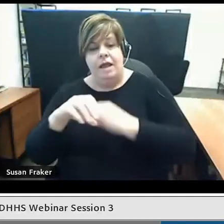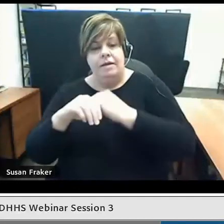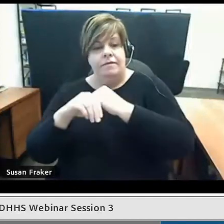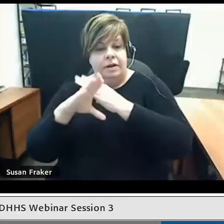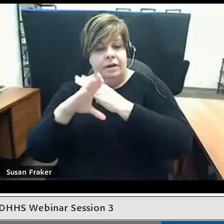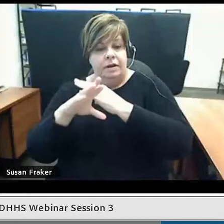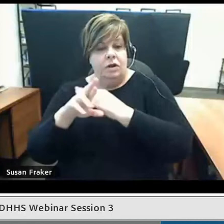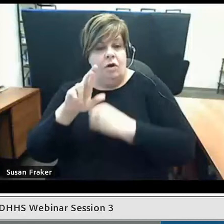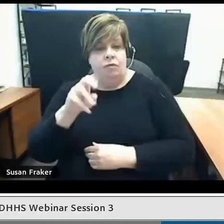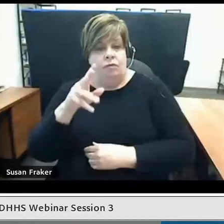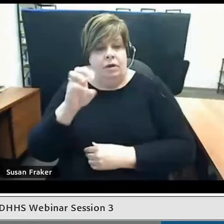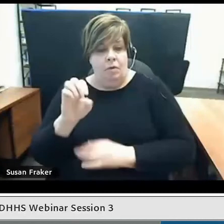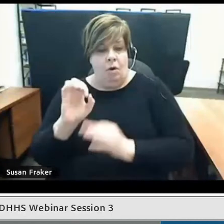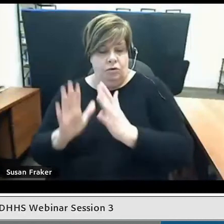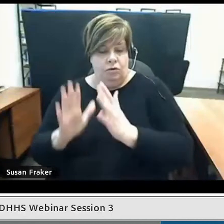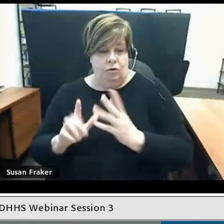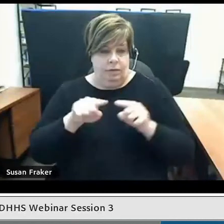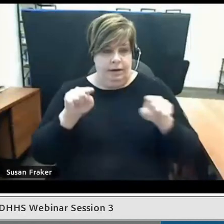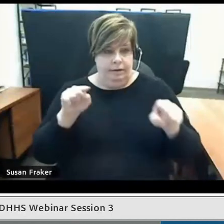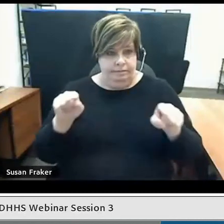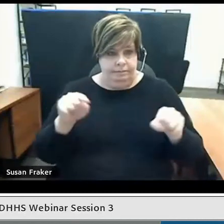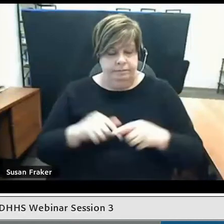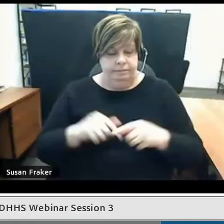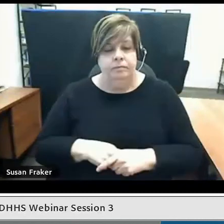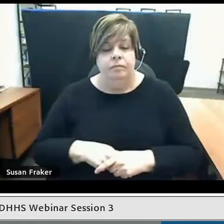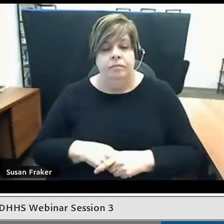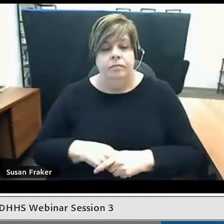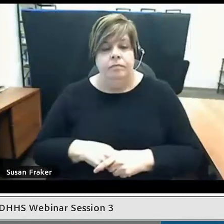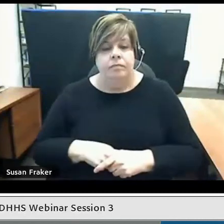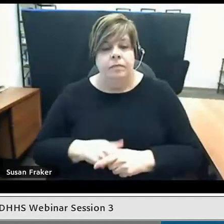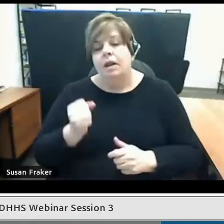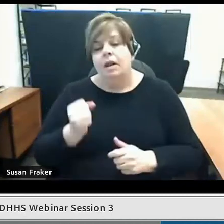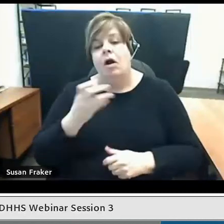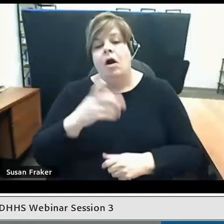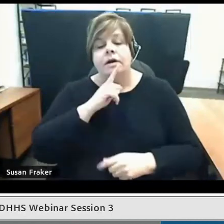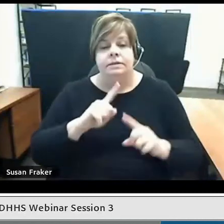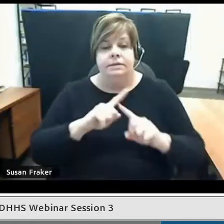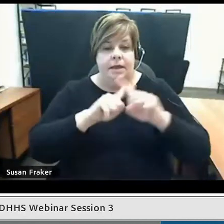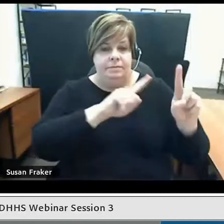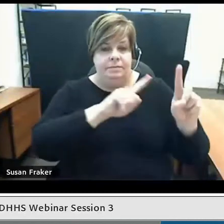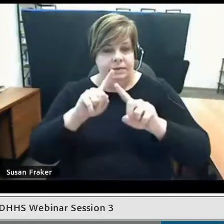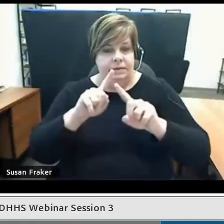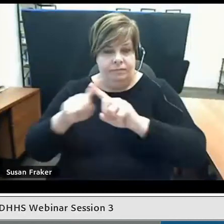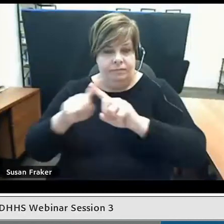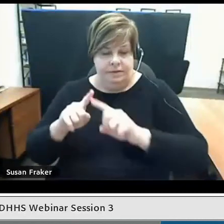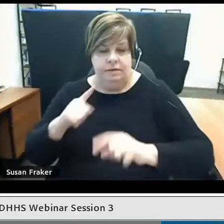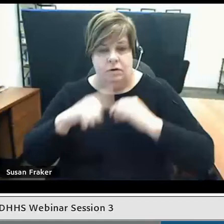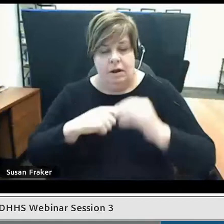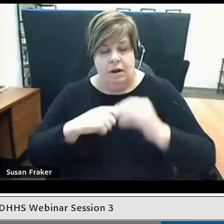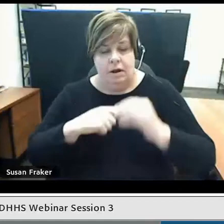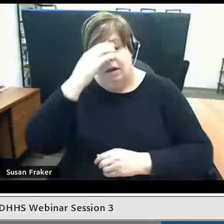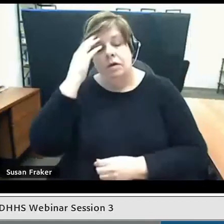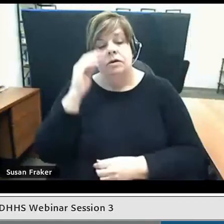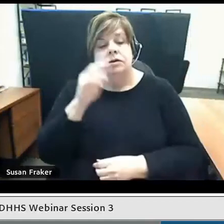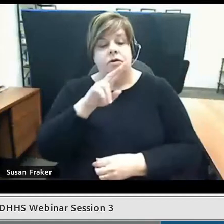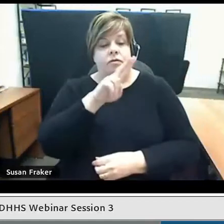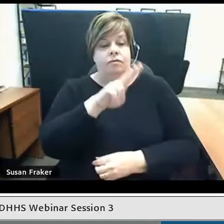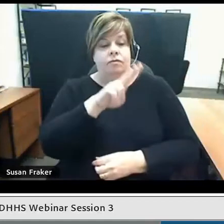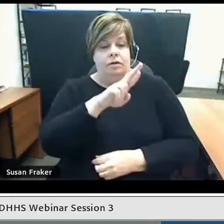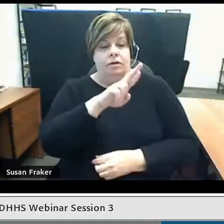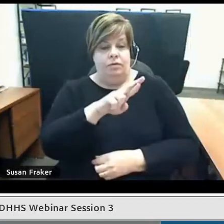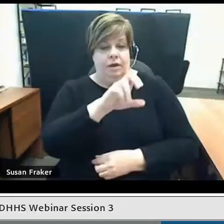Interpreting, called VRI. So there are some definite differences that I'll talk about. So Video Relay